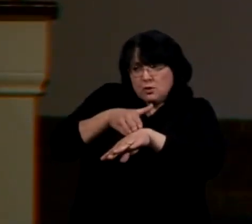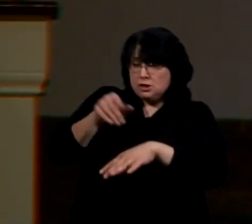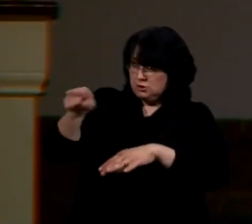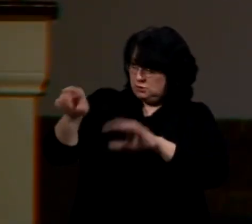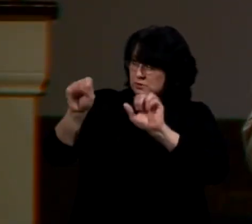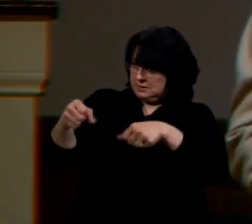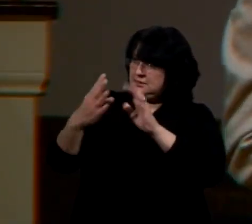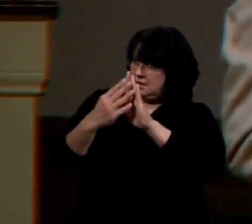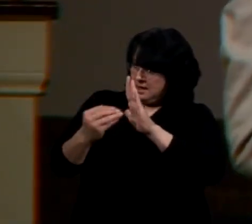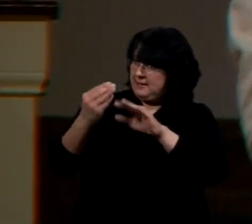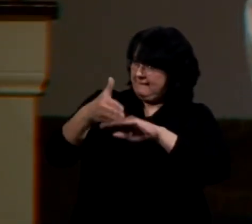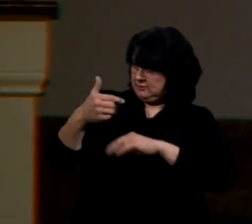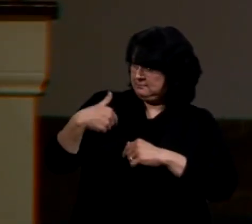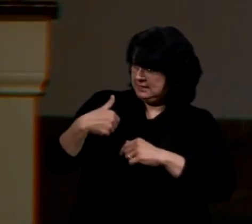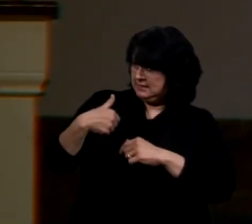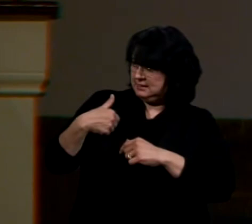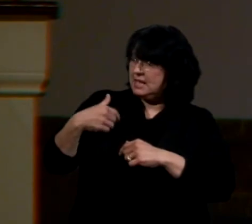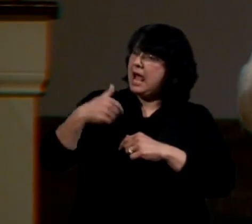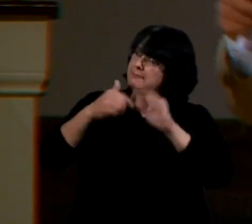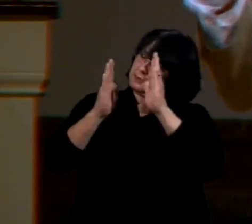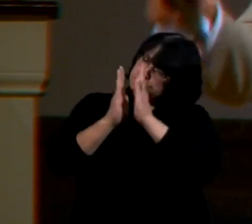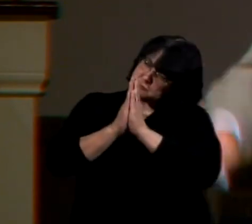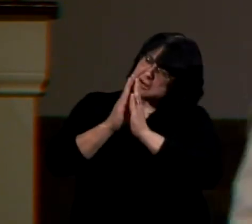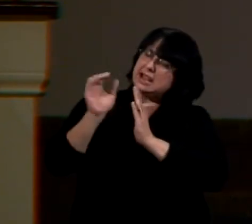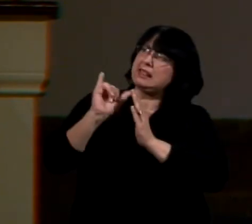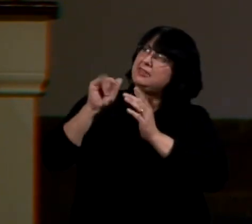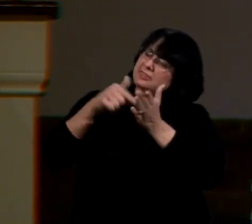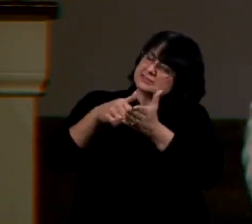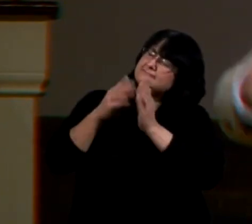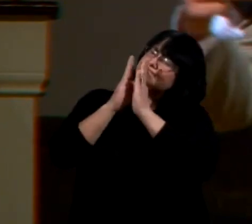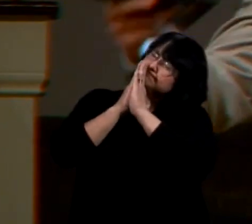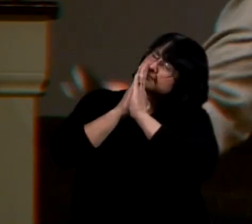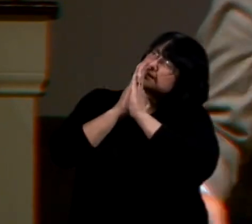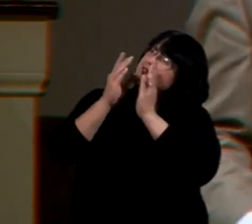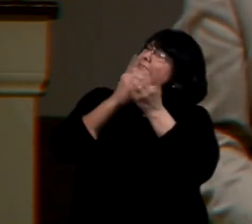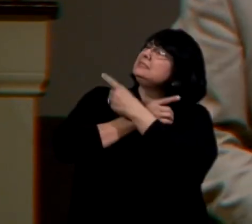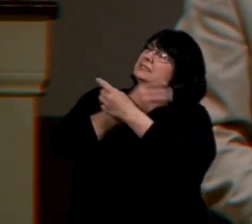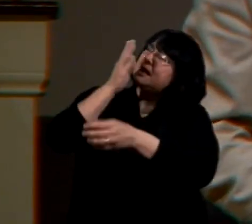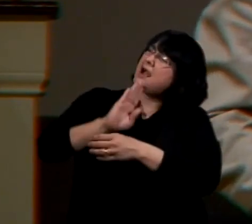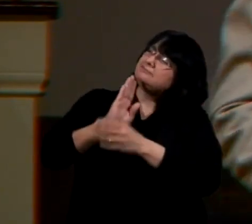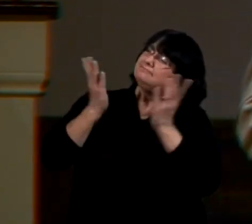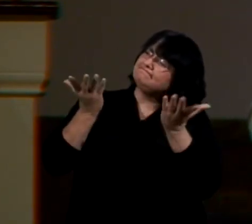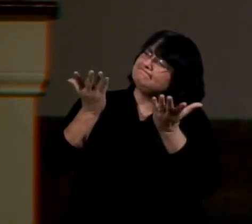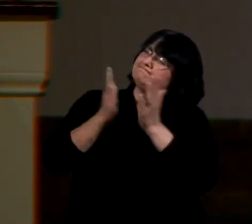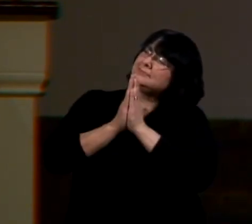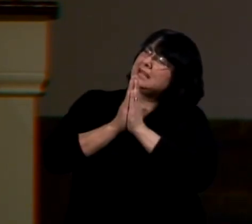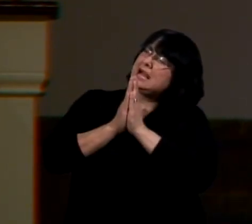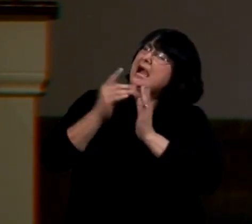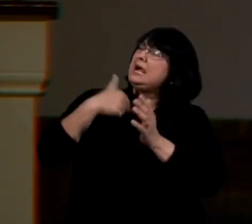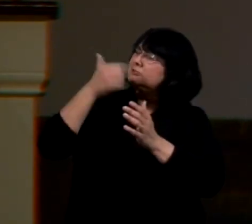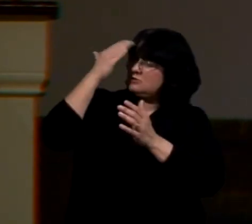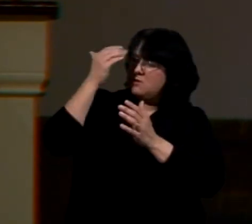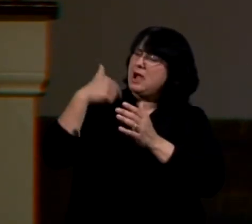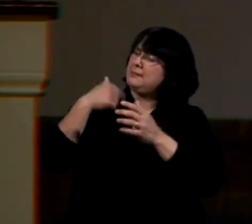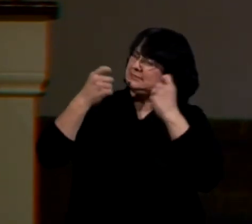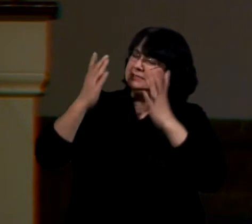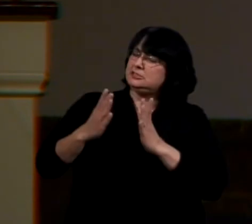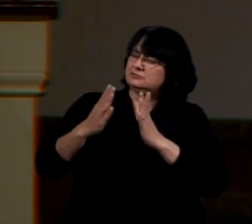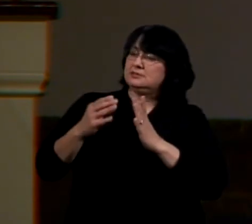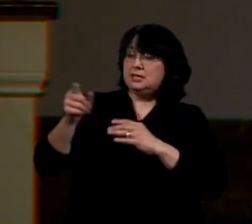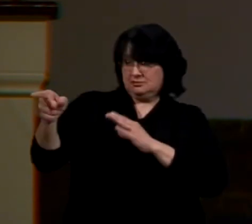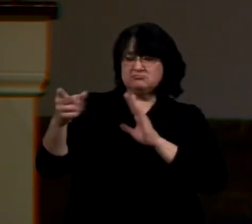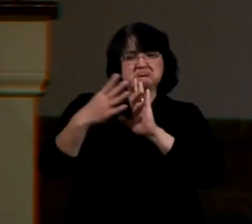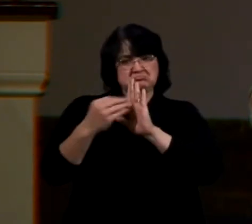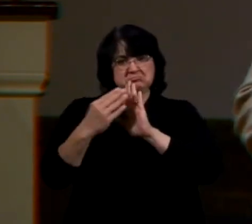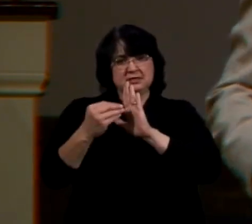I want you to repeat after me, and I'm going to pray something like this. Dear God, Joe's going to say, dear God, I know that I'm a sinner. Notice our heads are still